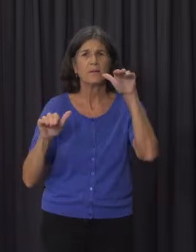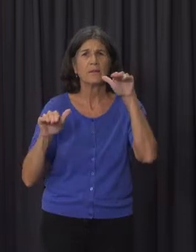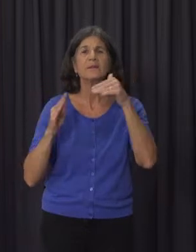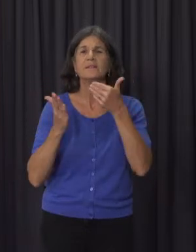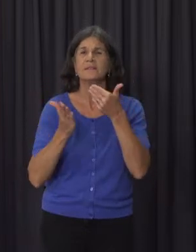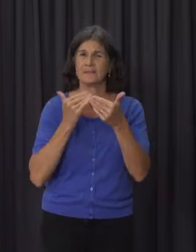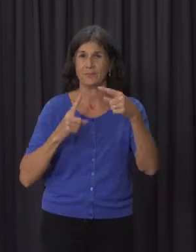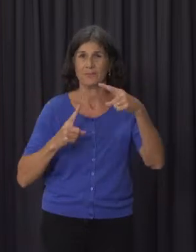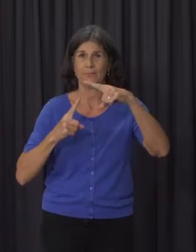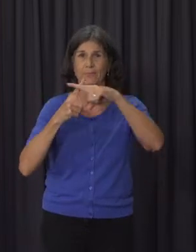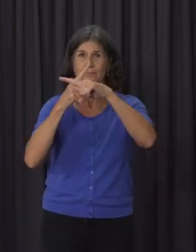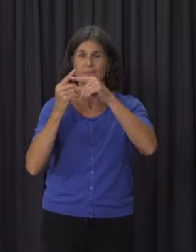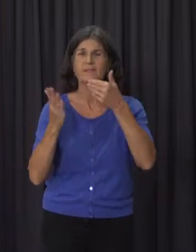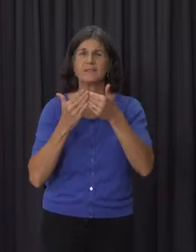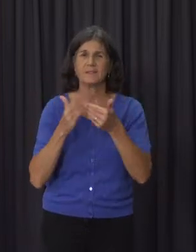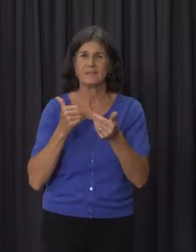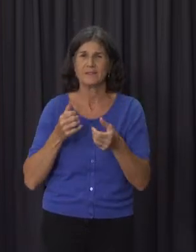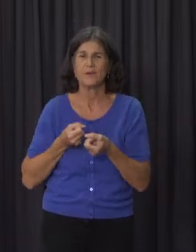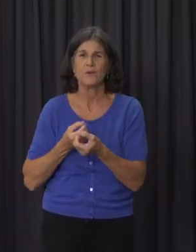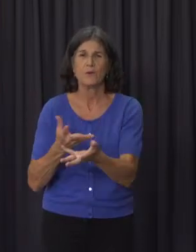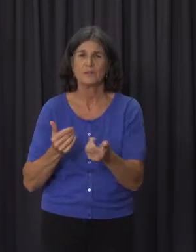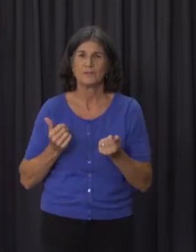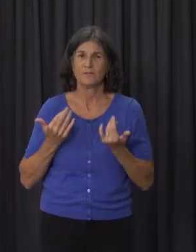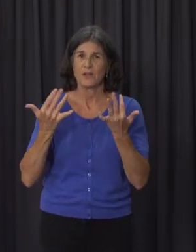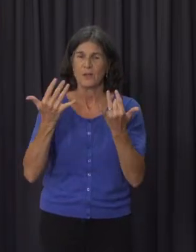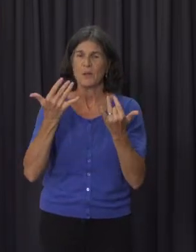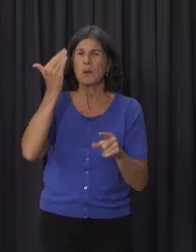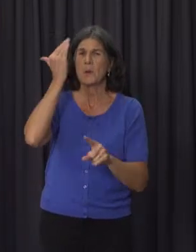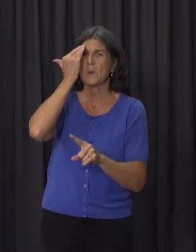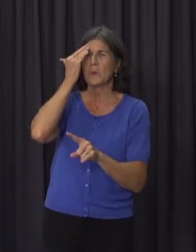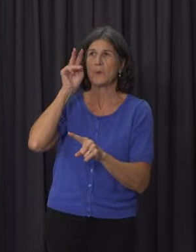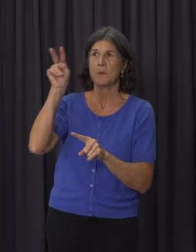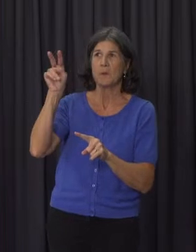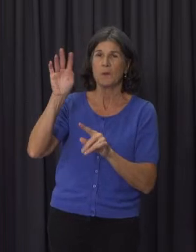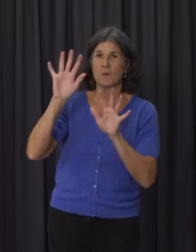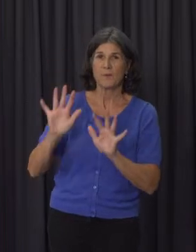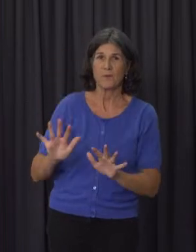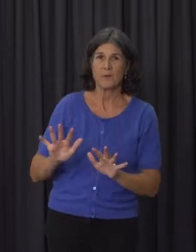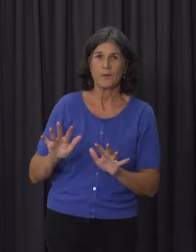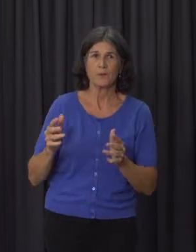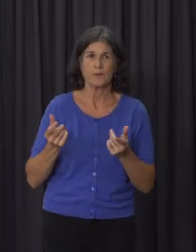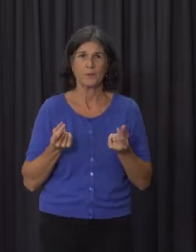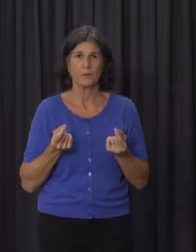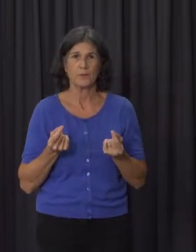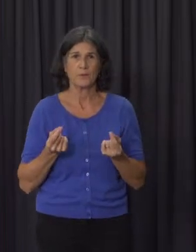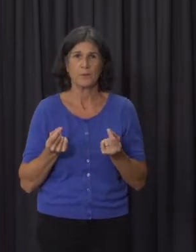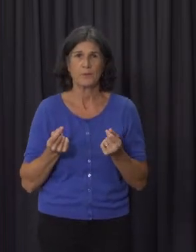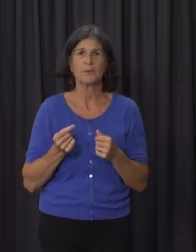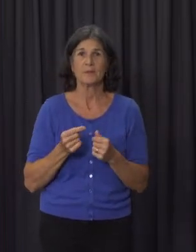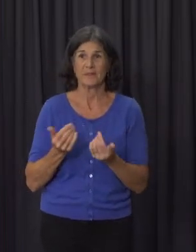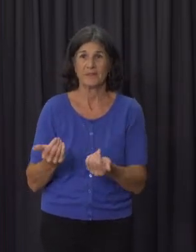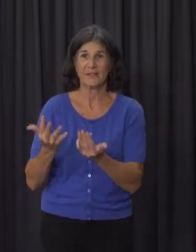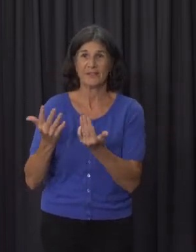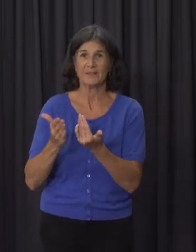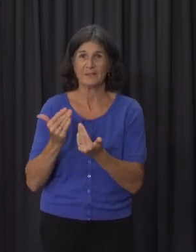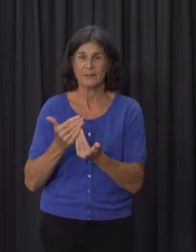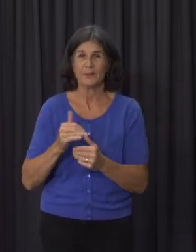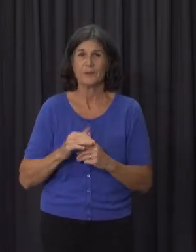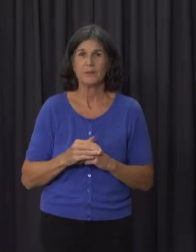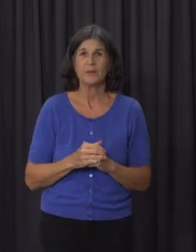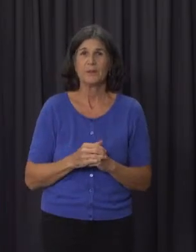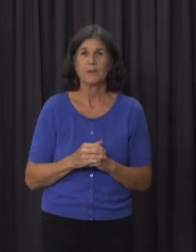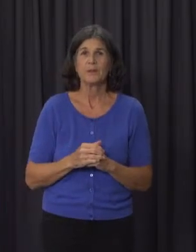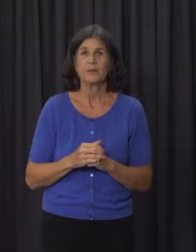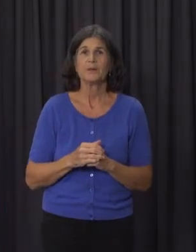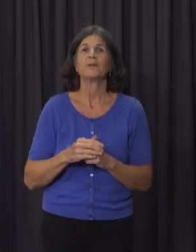New wildfires can ignite easily and spread quickly. While we have seen cooler temperatures and some rain in previous days, it is